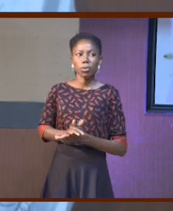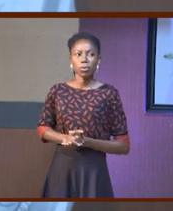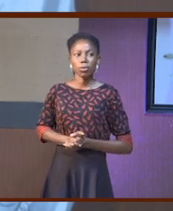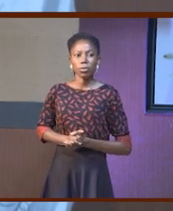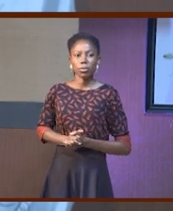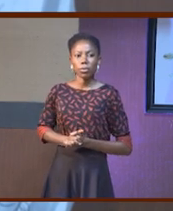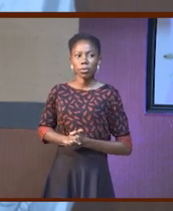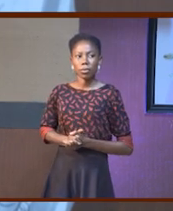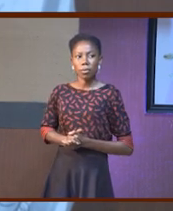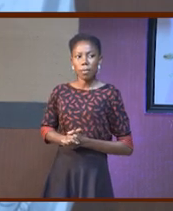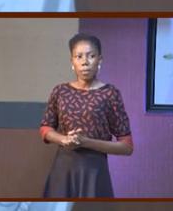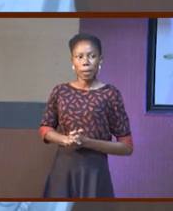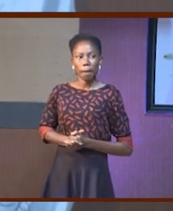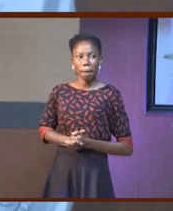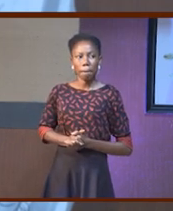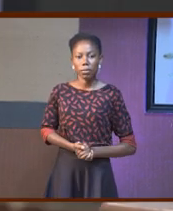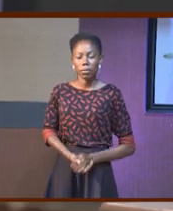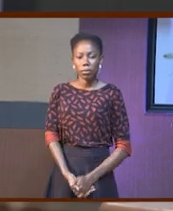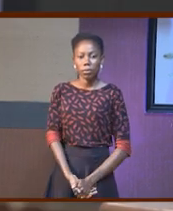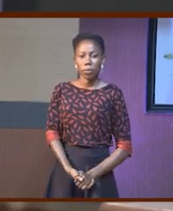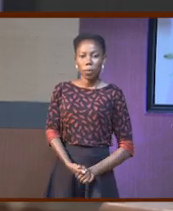Don't be fair on the guarantors.